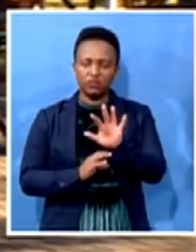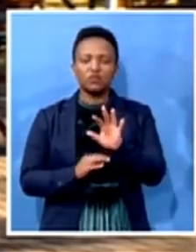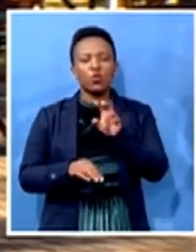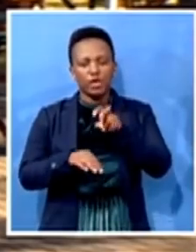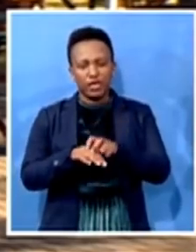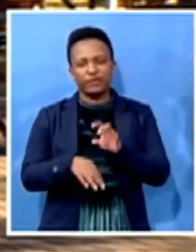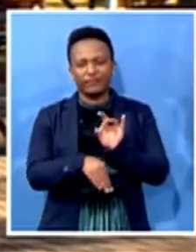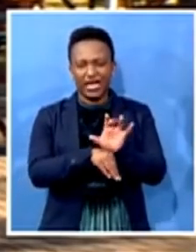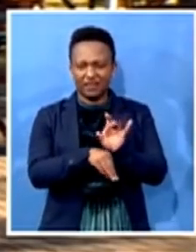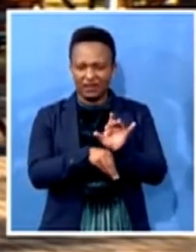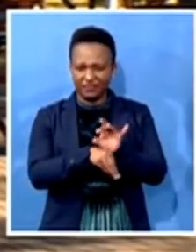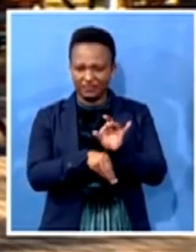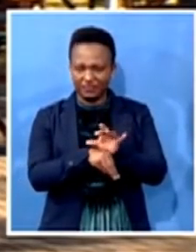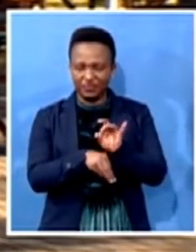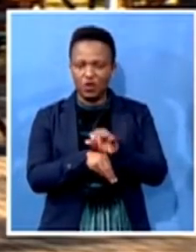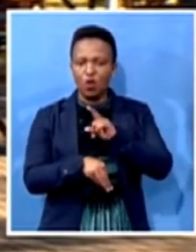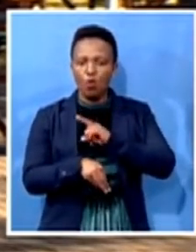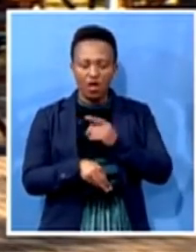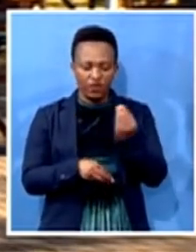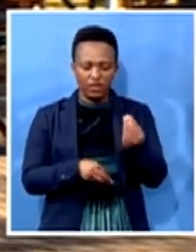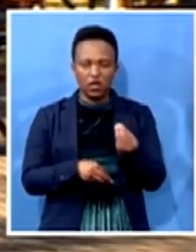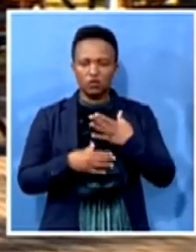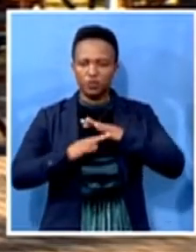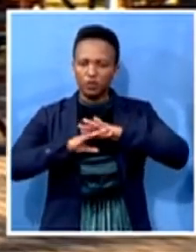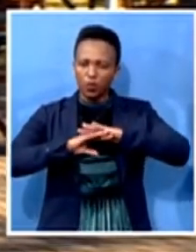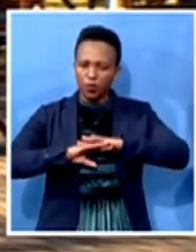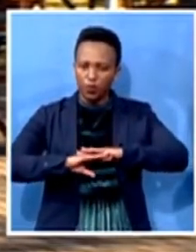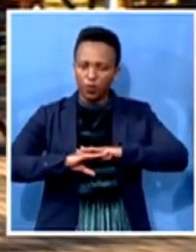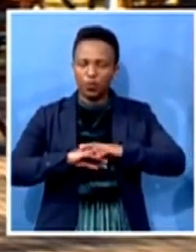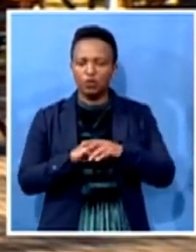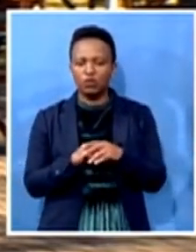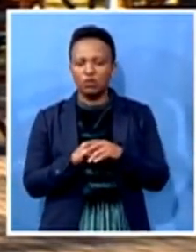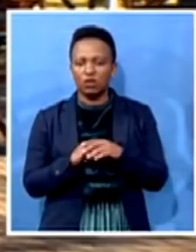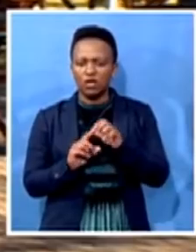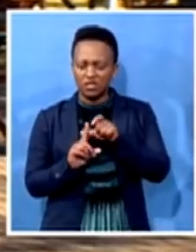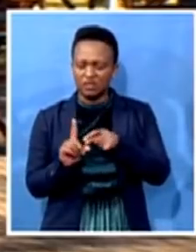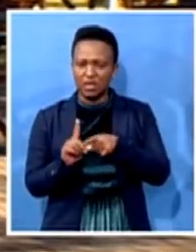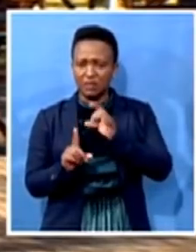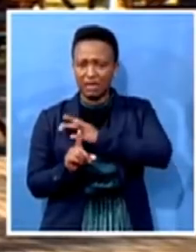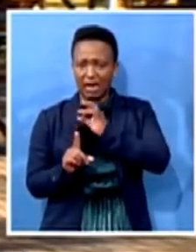calm. Yes. She is even scared to go back to school. Yes.